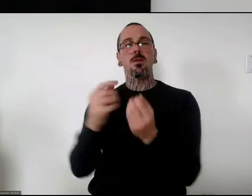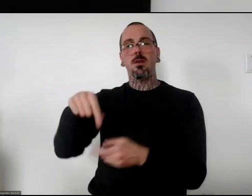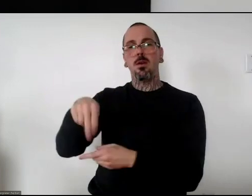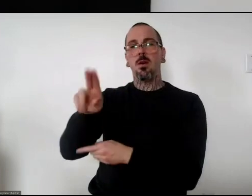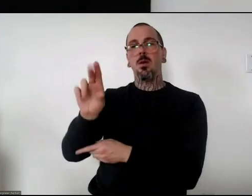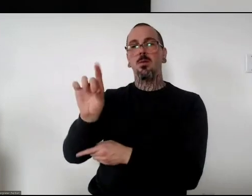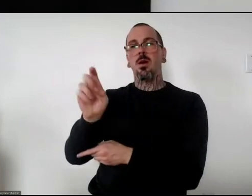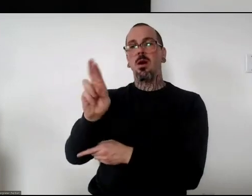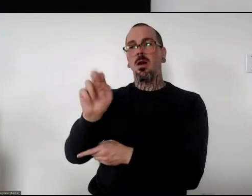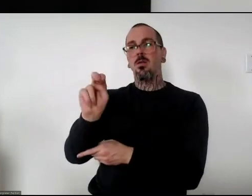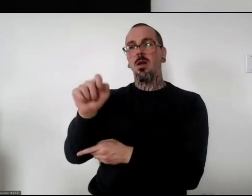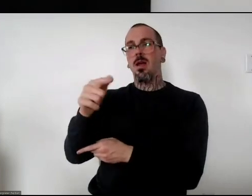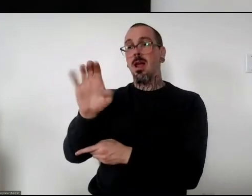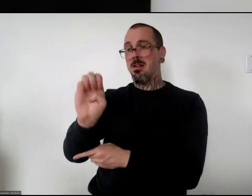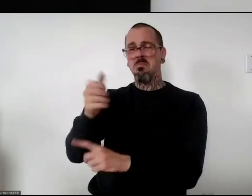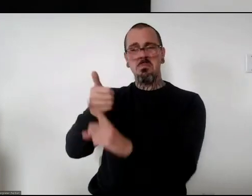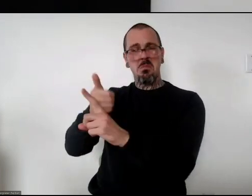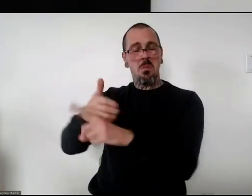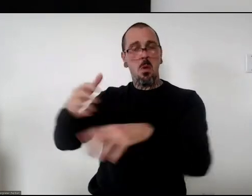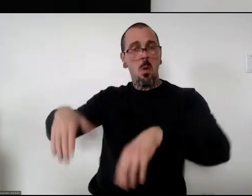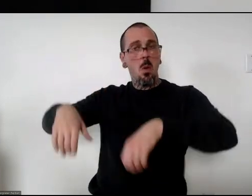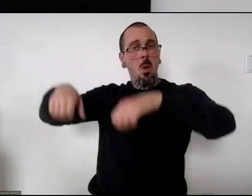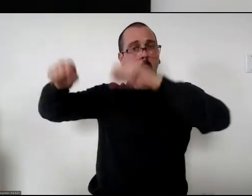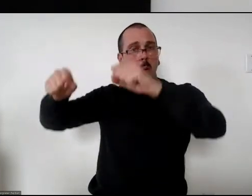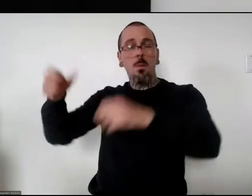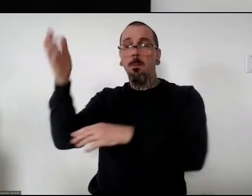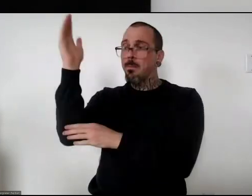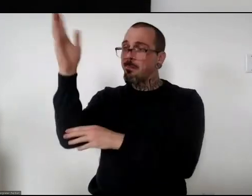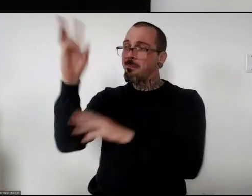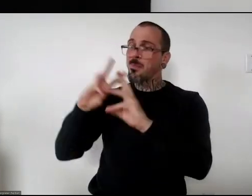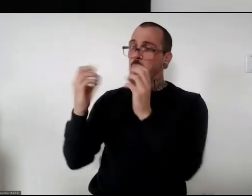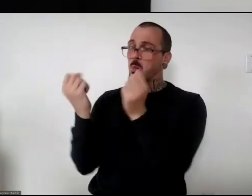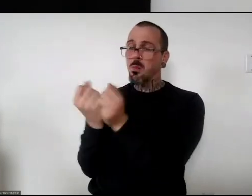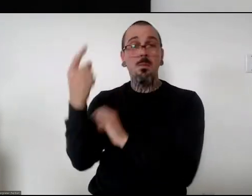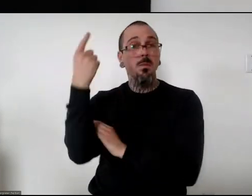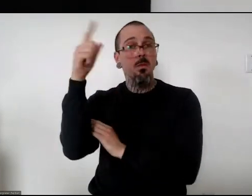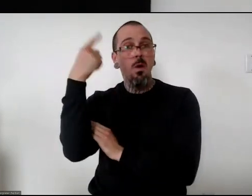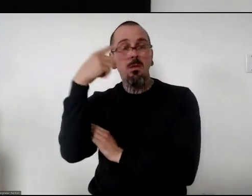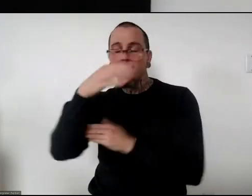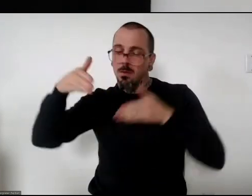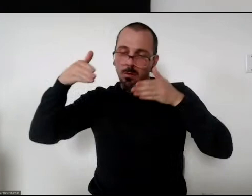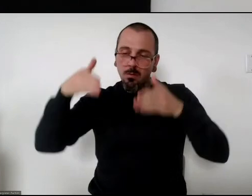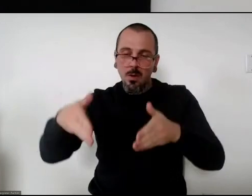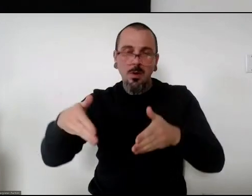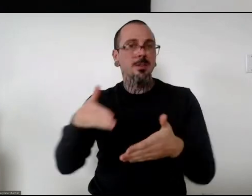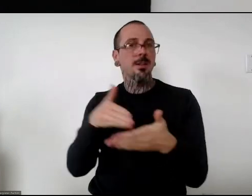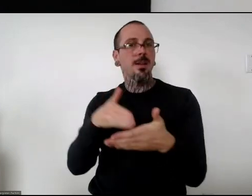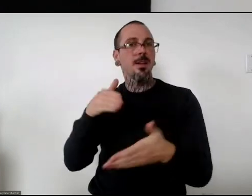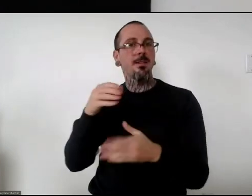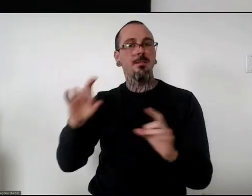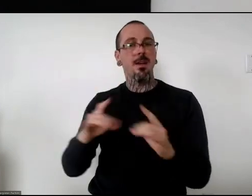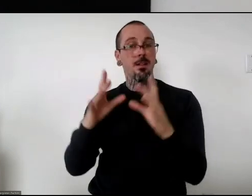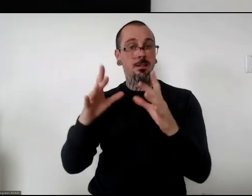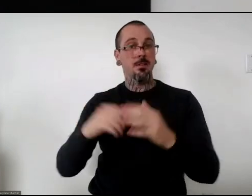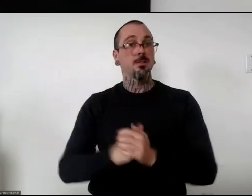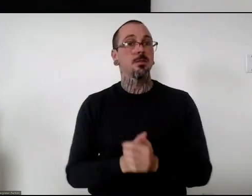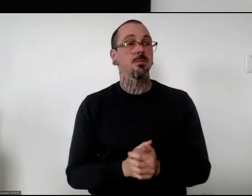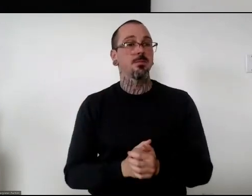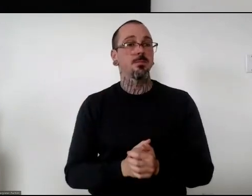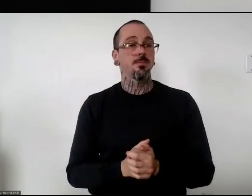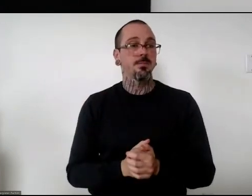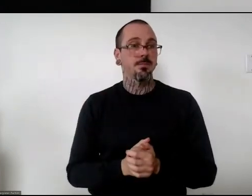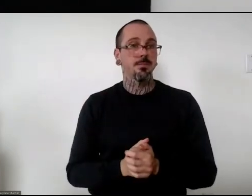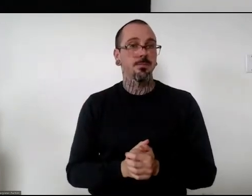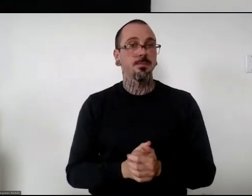and information fair focused on anti-violence. The Multicultural Women's Organization held a workshop on the prevention and